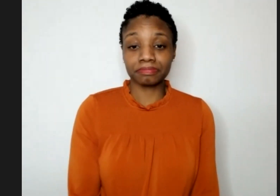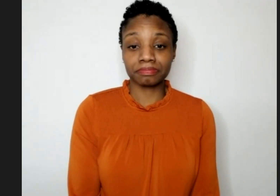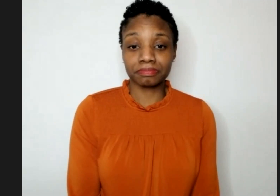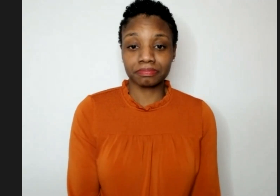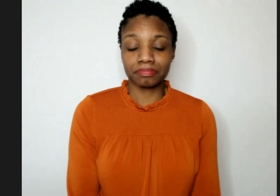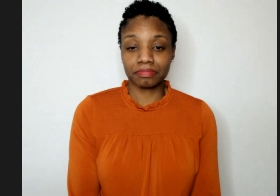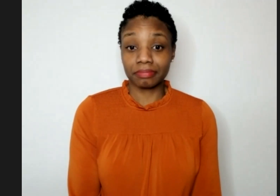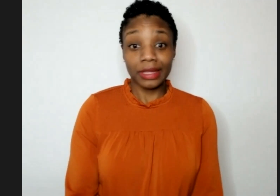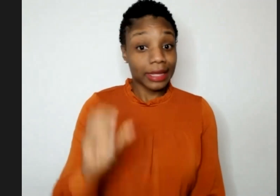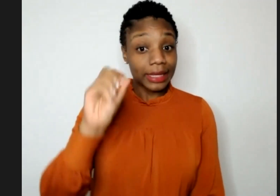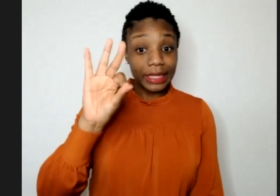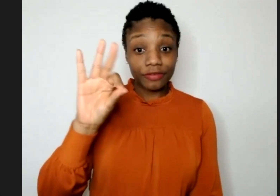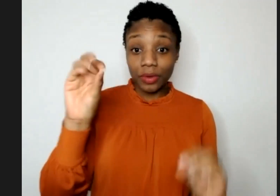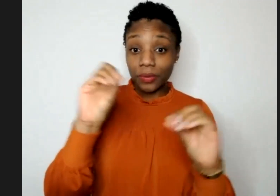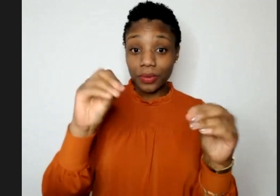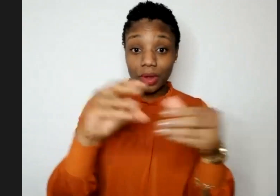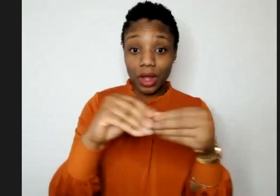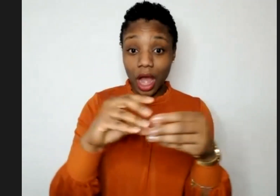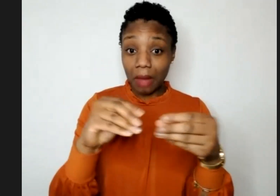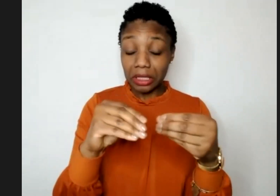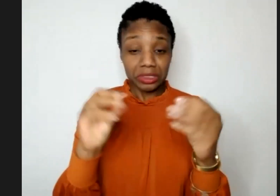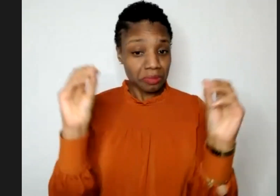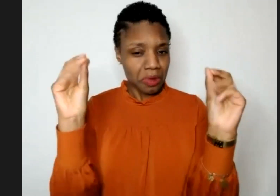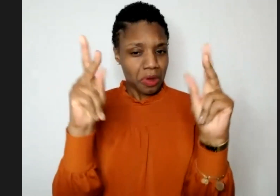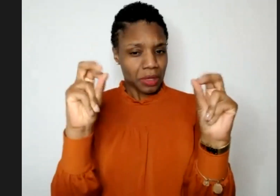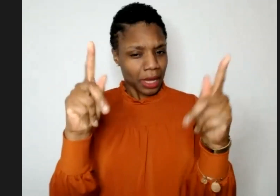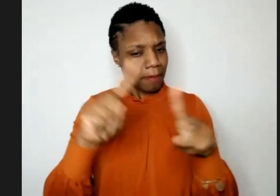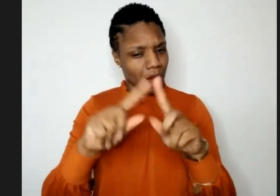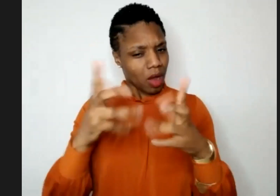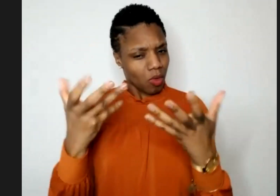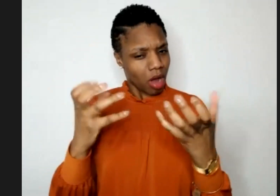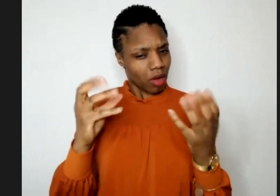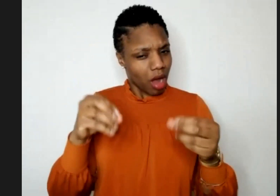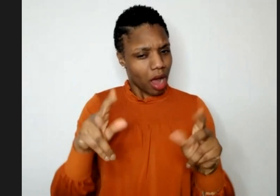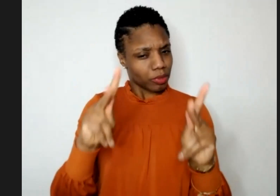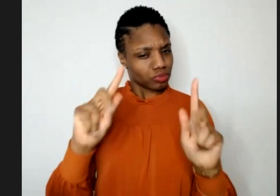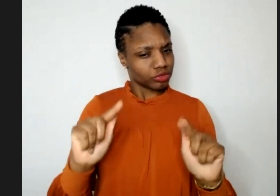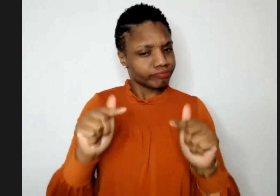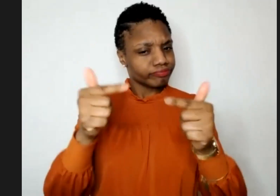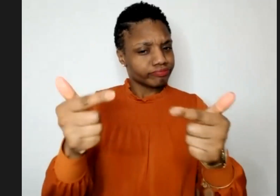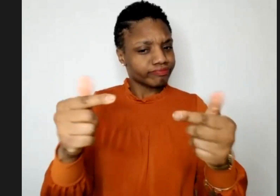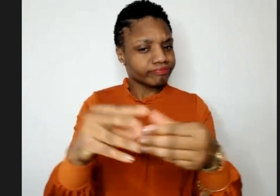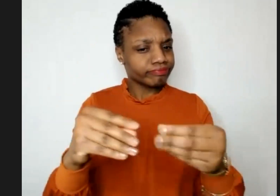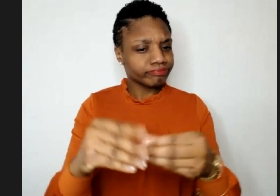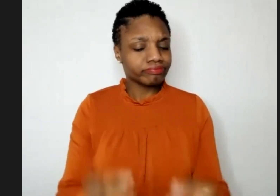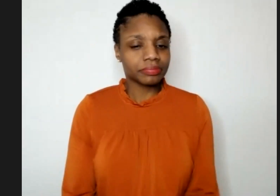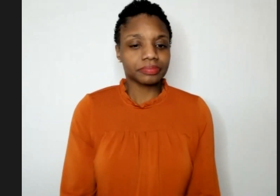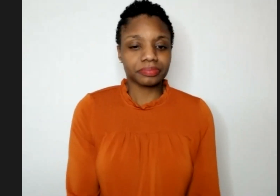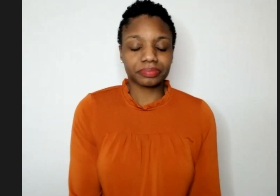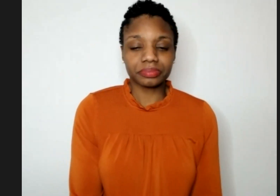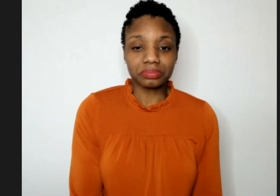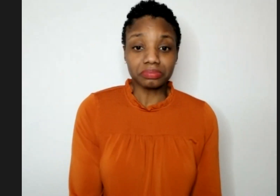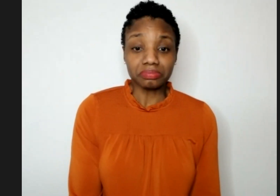if we don't, that's okay. I just want to make sure there's space for council members to respond if they'd like to. I feel like you covered